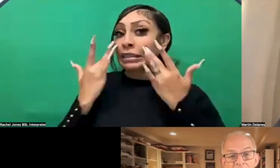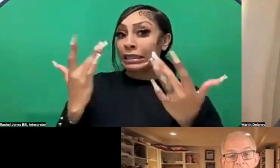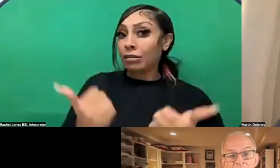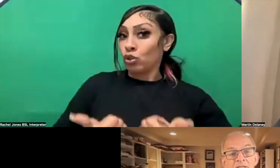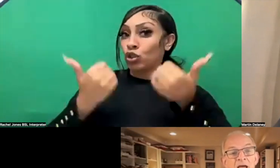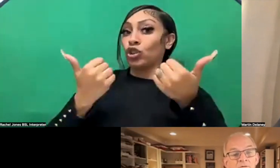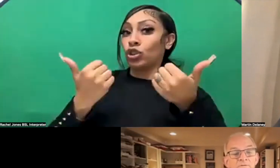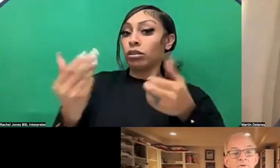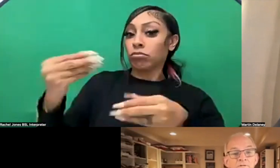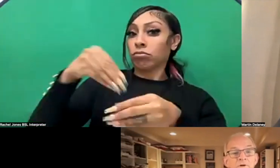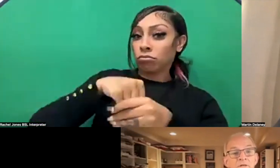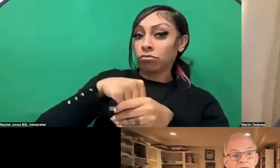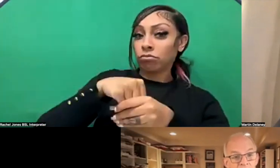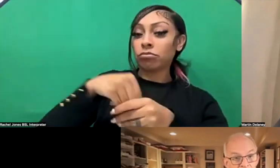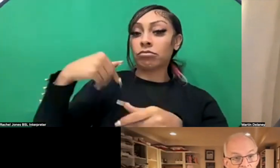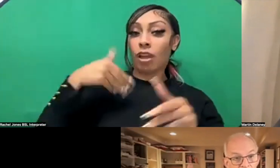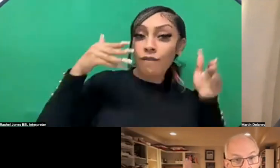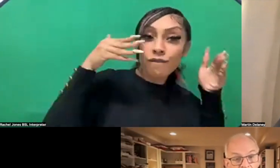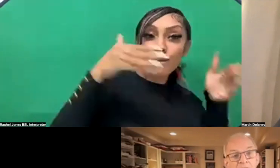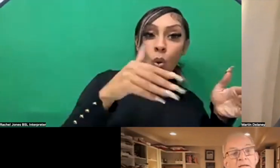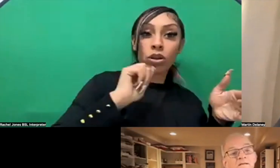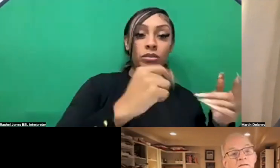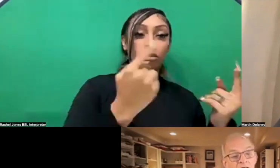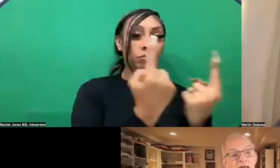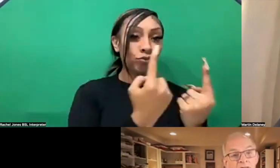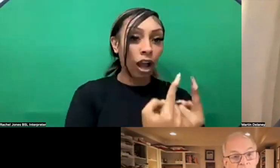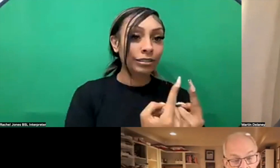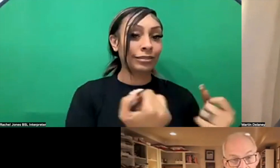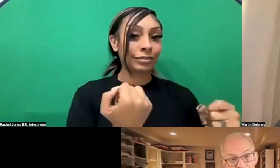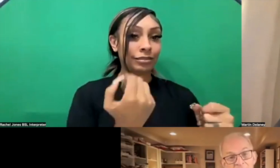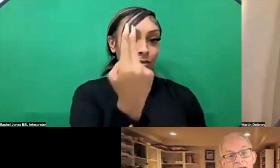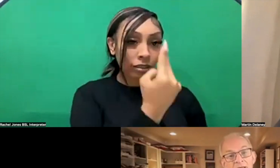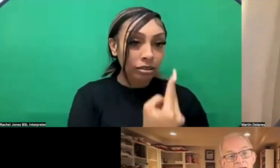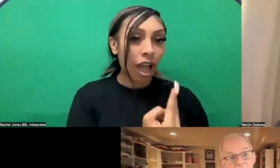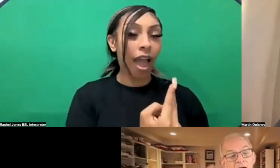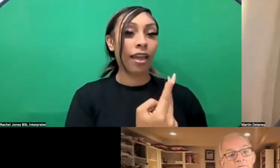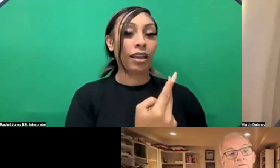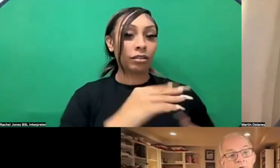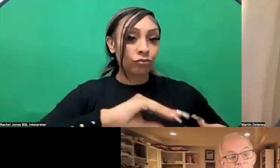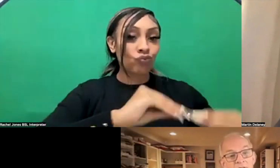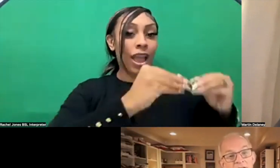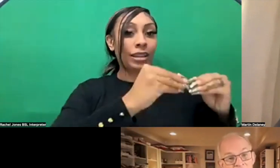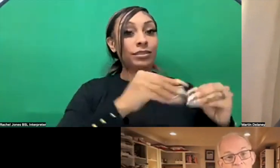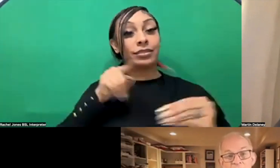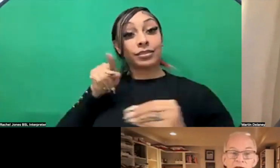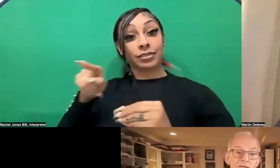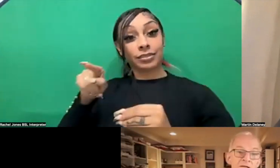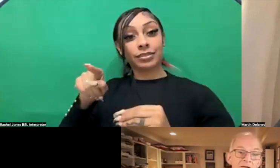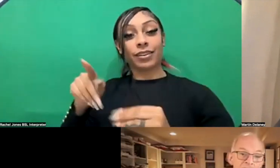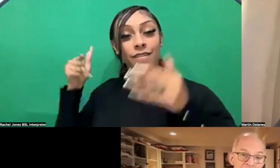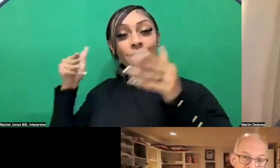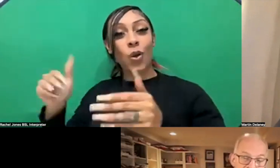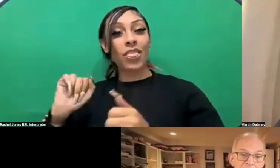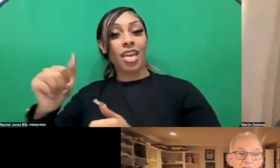because I would focus on the things I was good at, designing the products, And Akai would focus on the things they were good at,